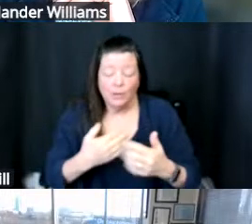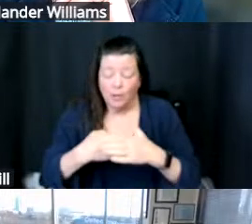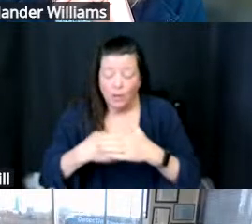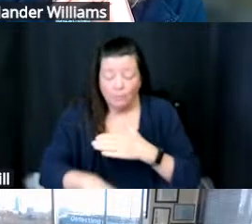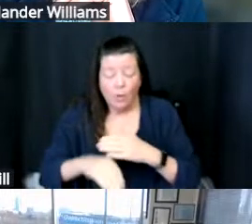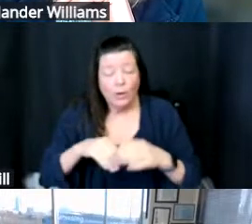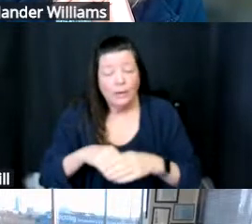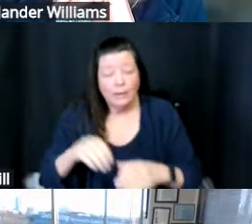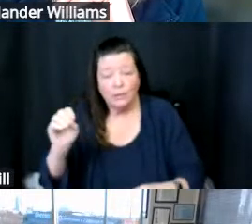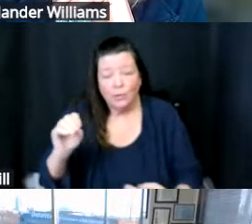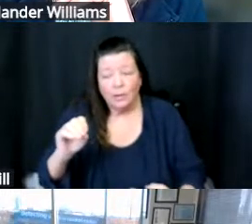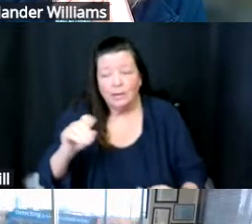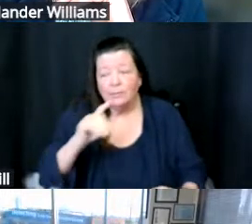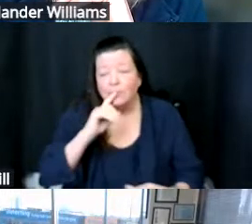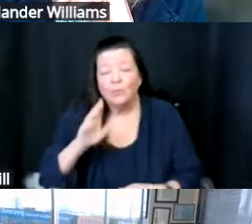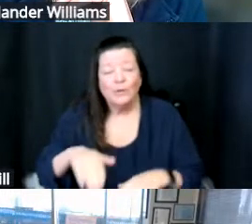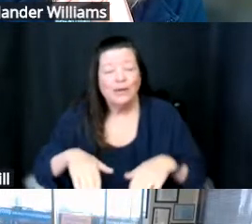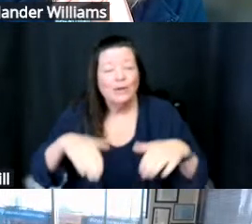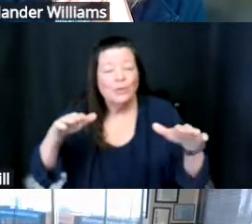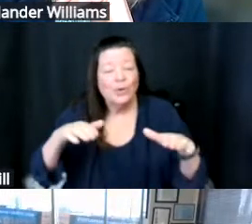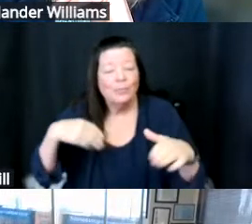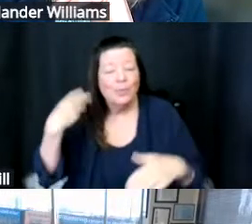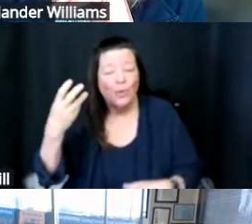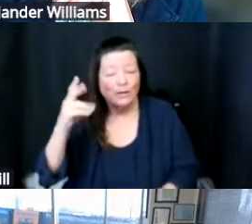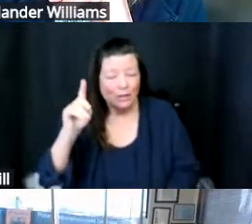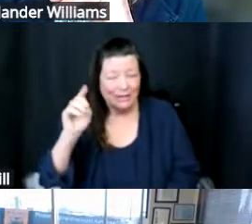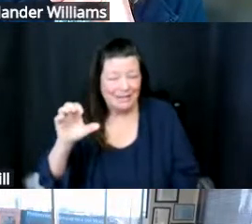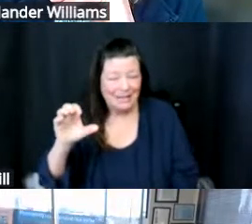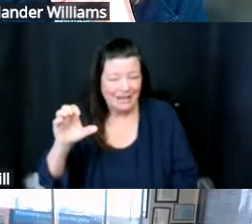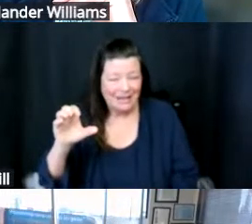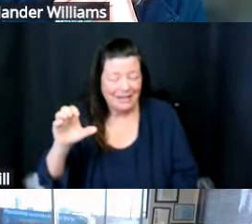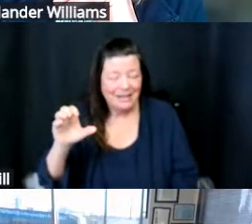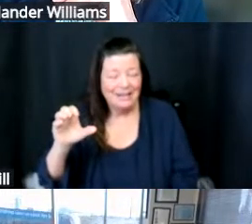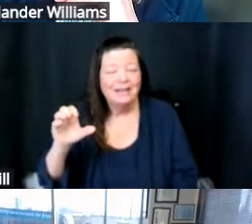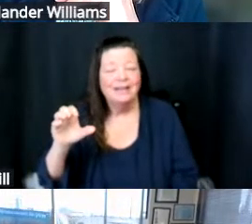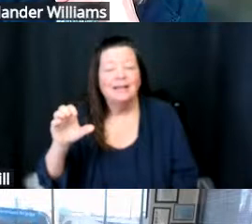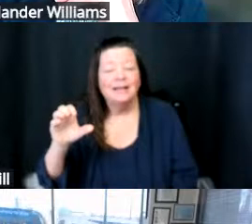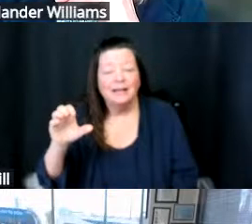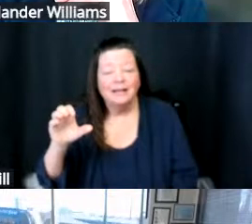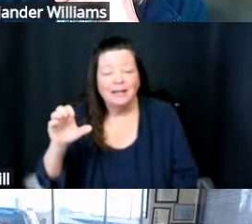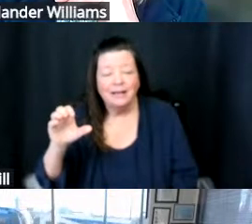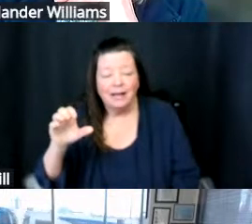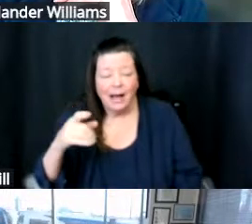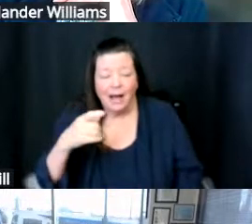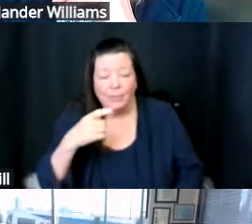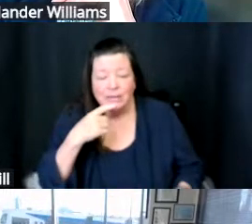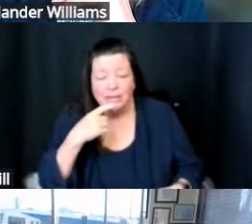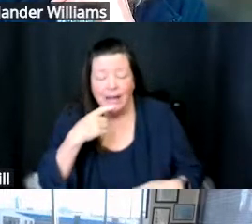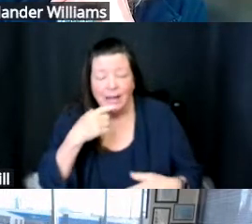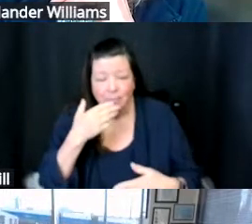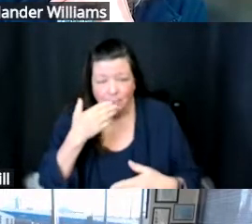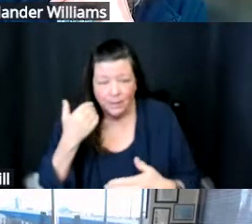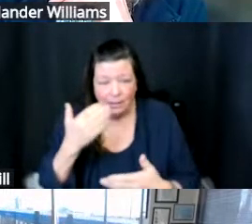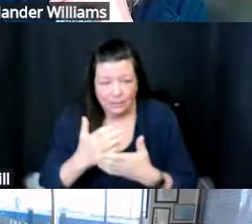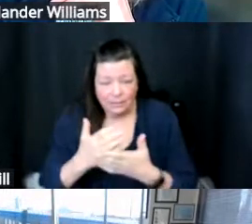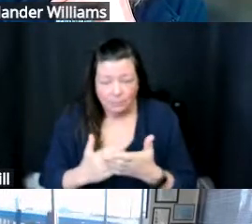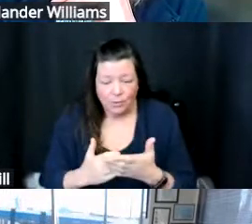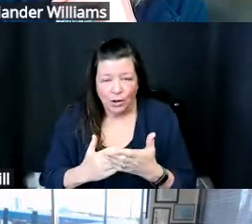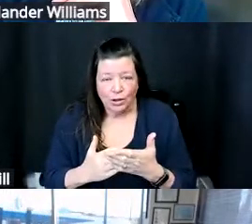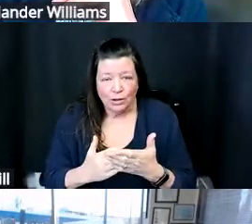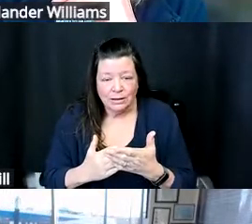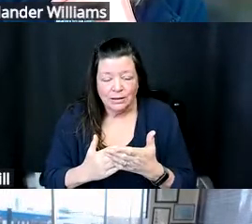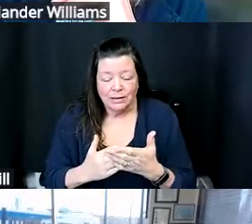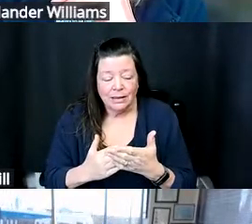really grew up in the suburbs of Washington, D.C. And I will say that the best part about that is unlimited